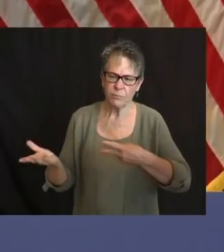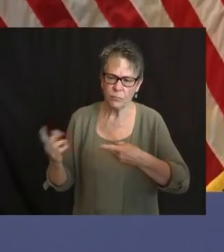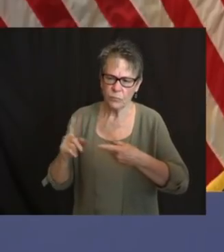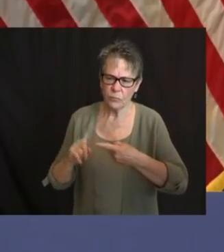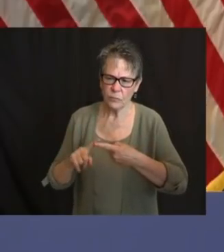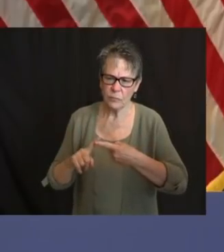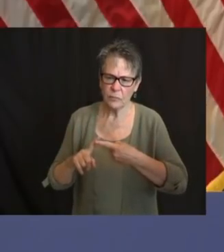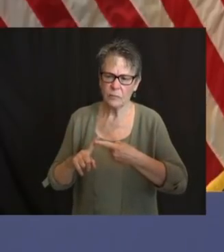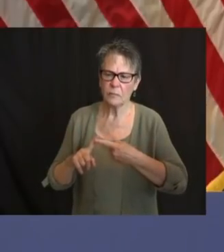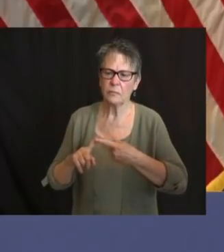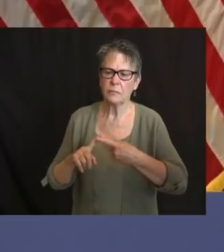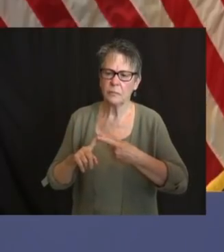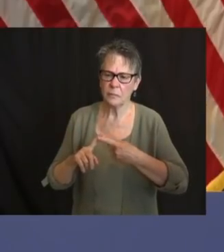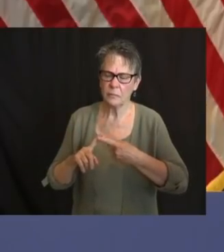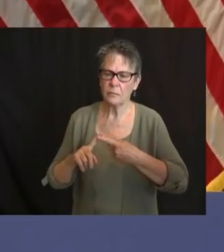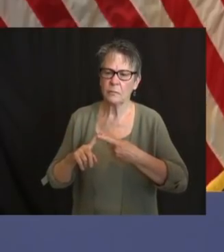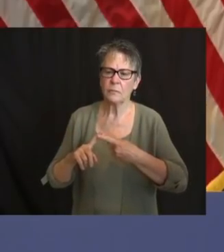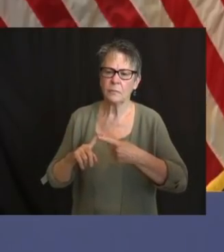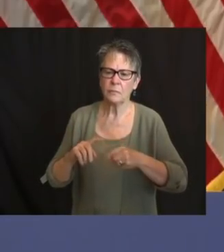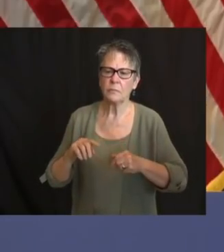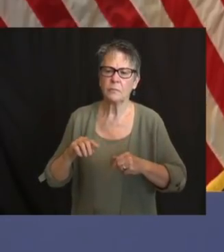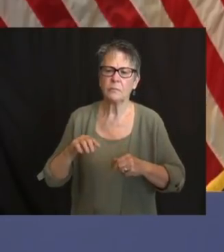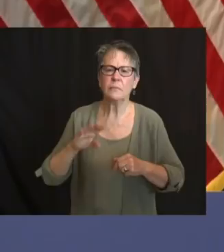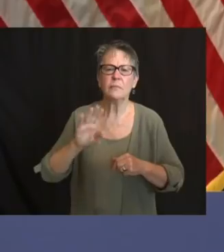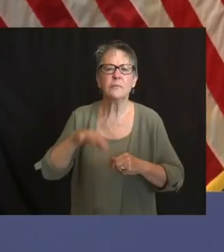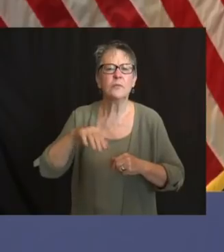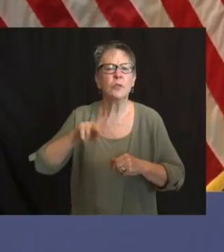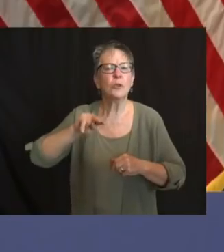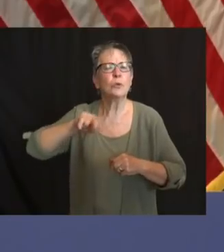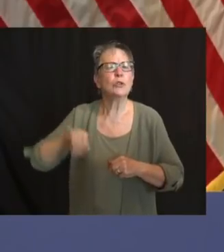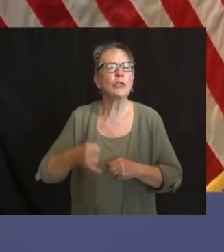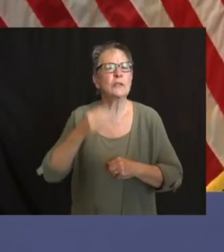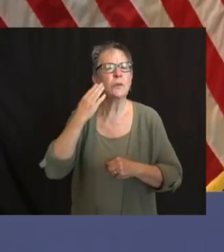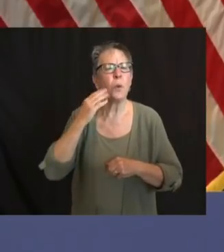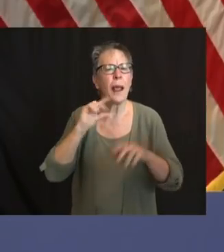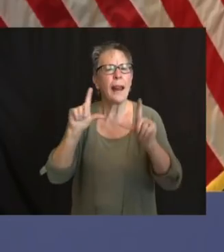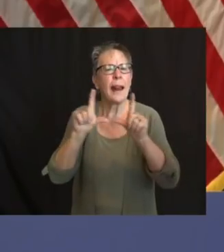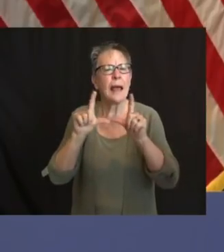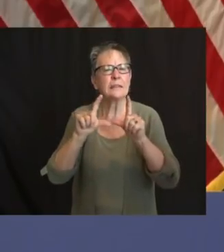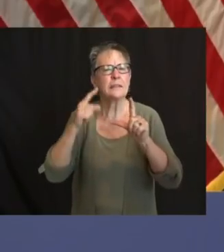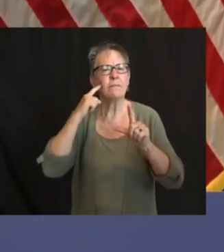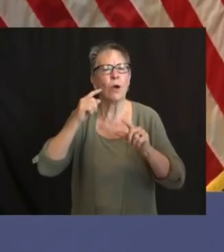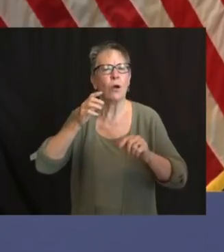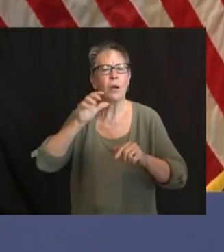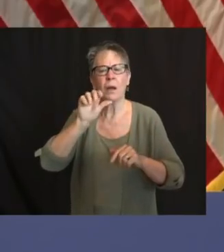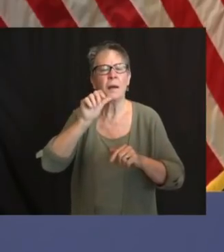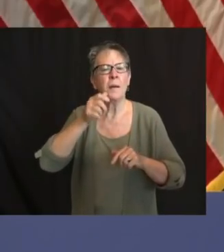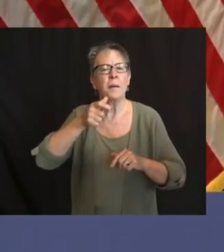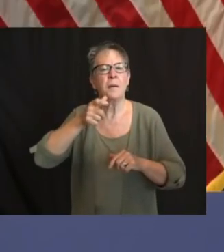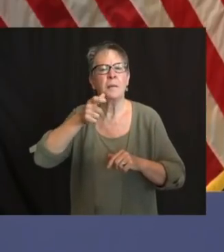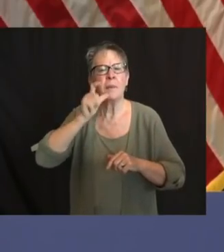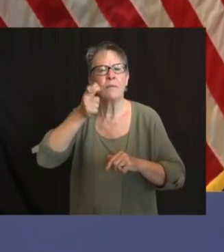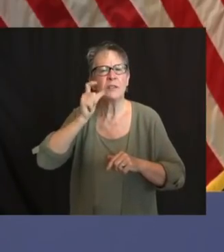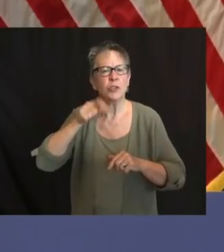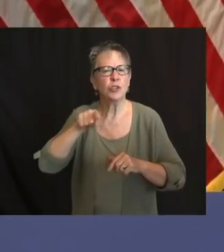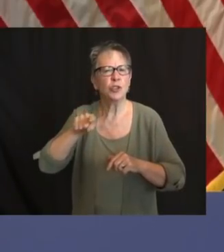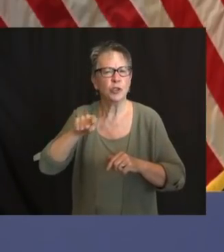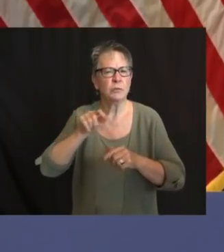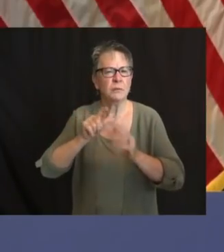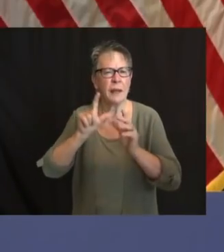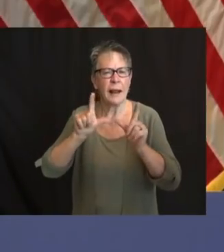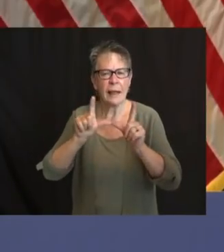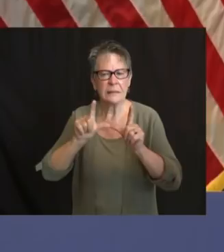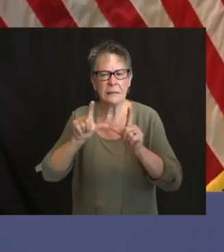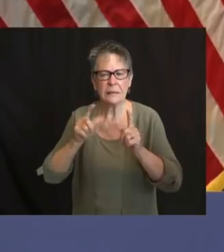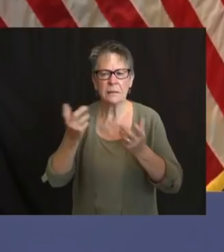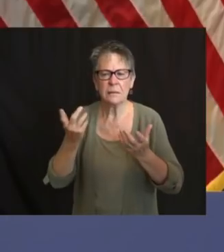Beverage Association called today to immediately begin phasing in indoor dining services. They say they are being left out and that they